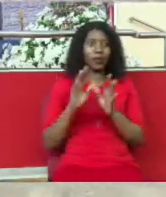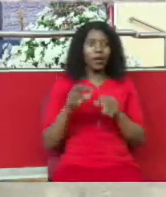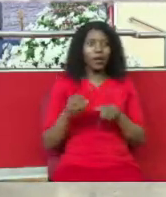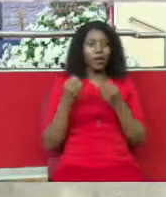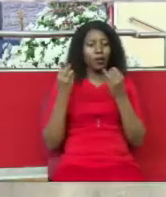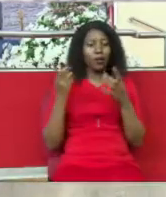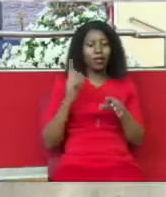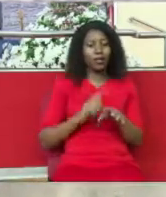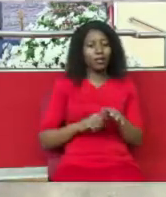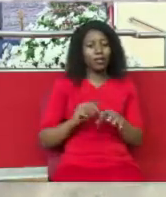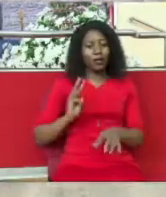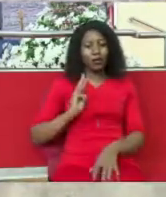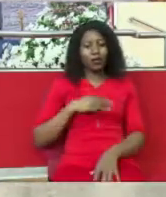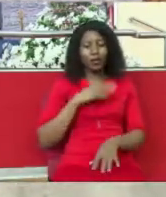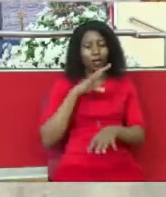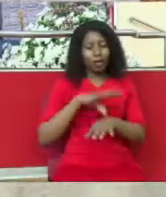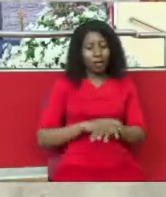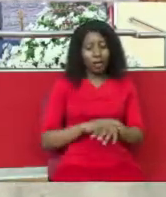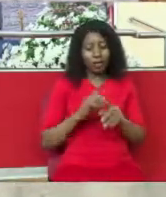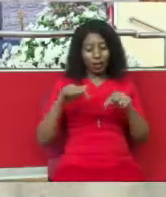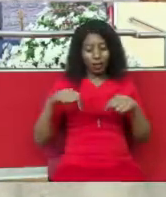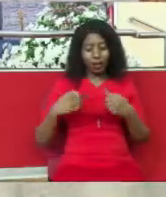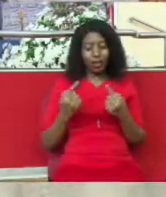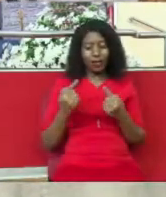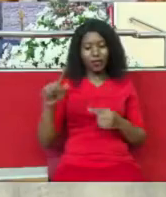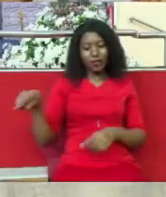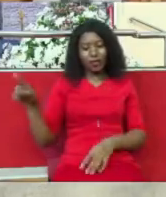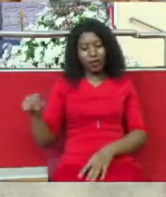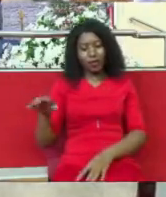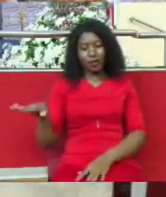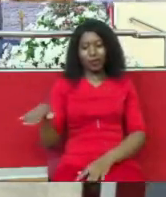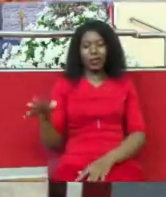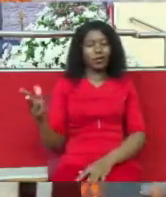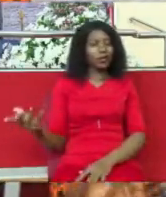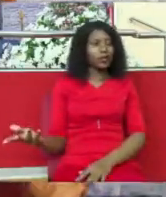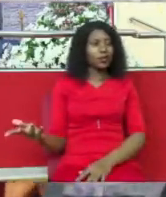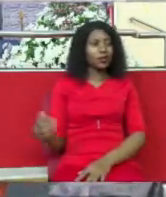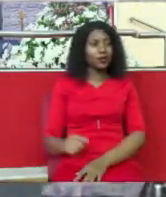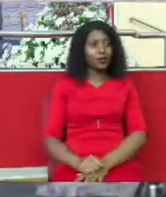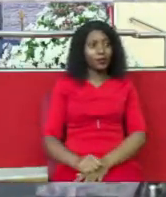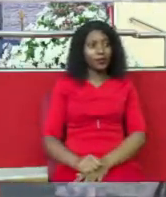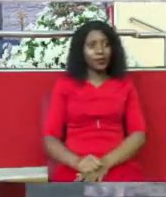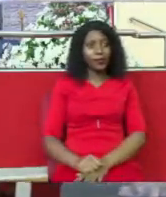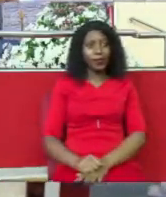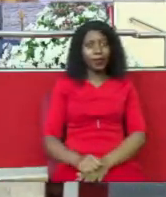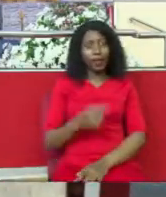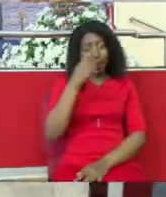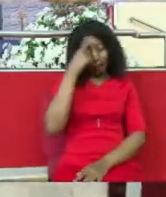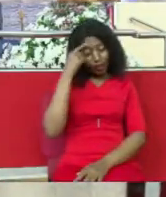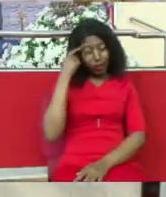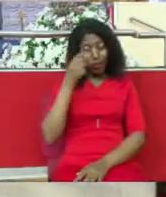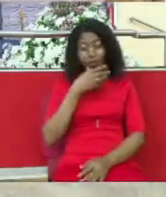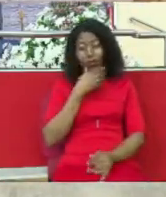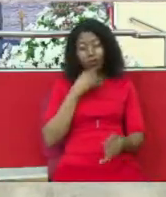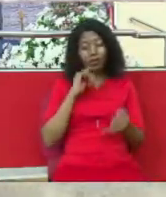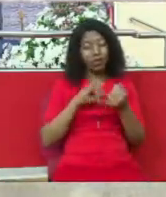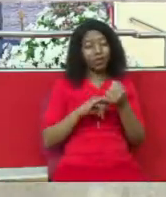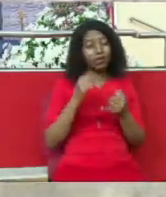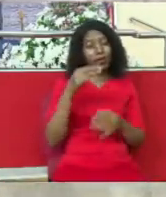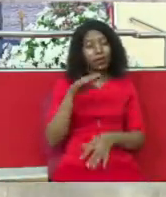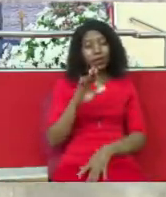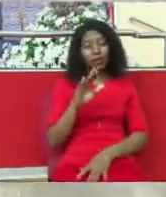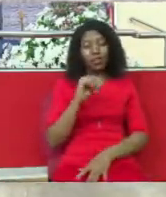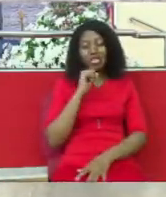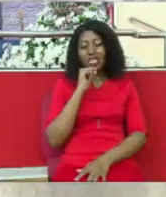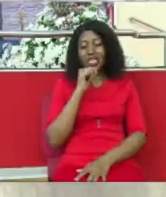wrong spaces? Ni marangapi tunajipatanga mahali pasipofaa. At because your husband did not tell you in the